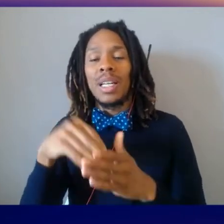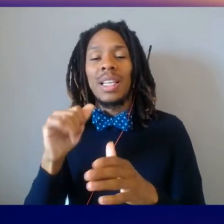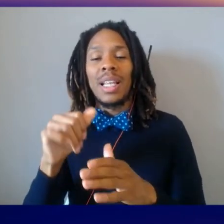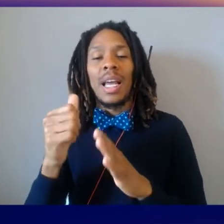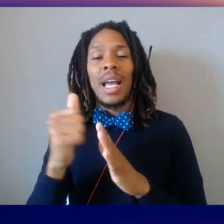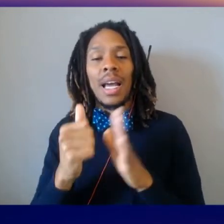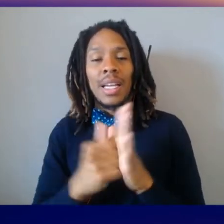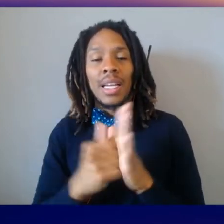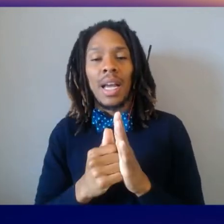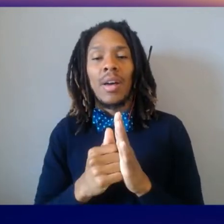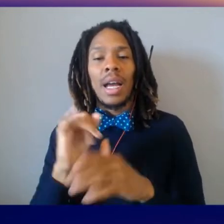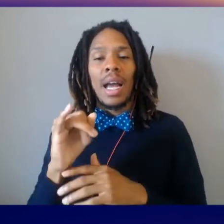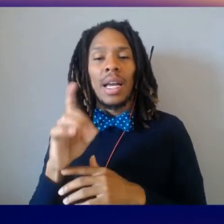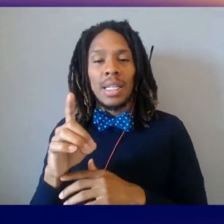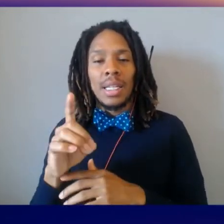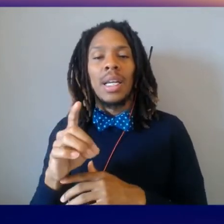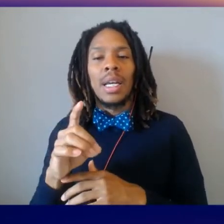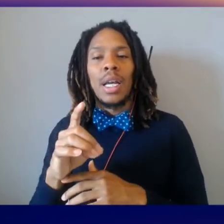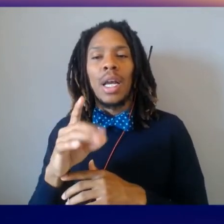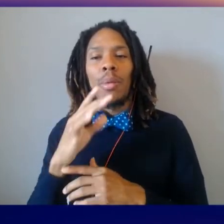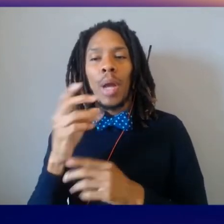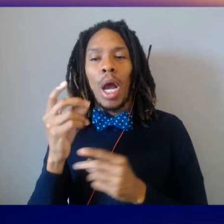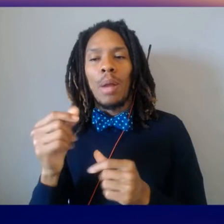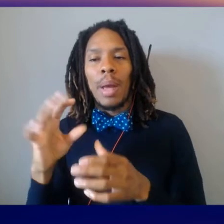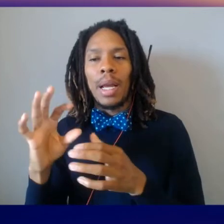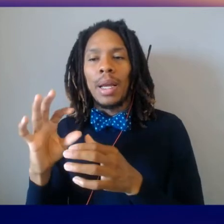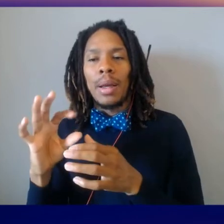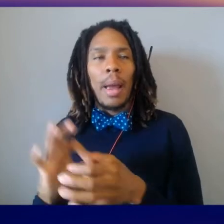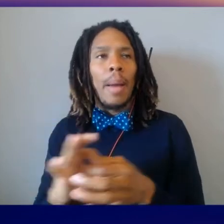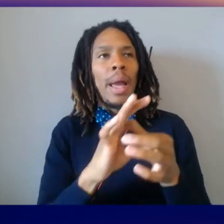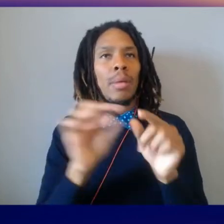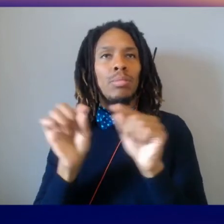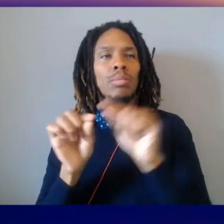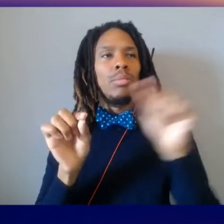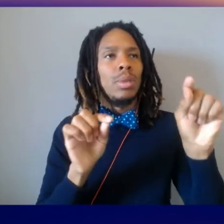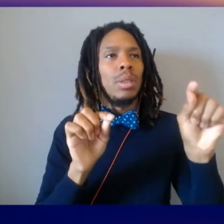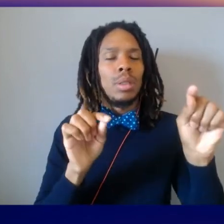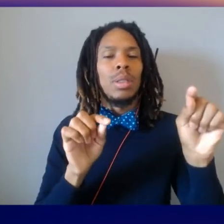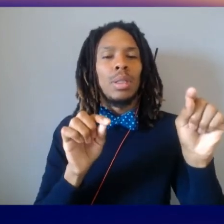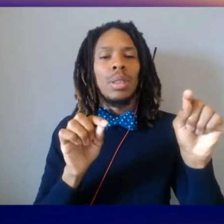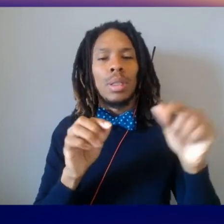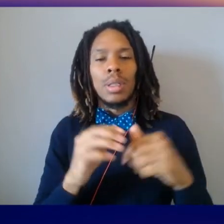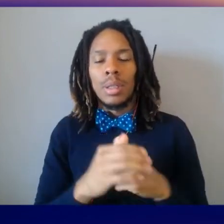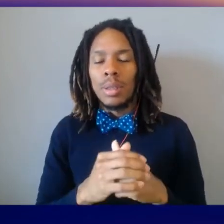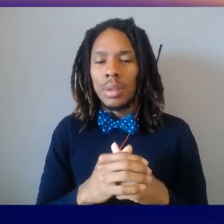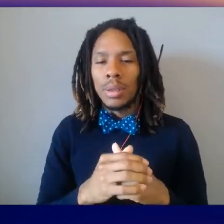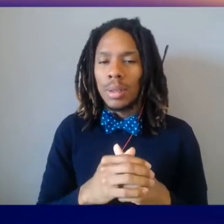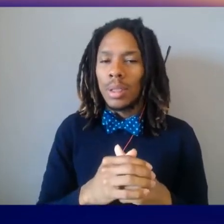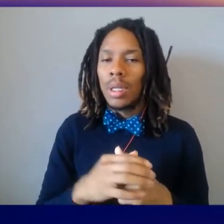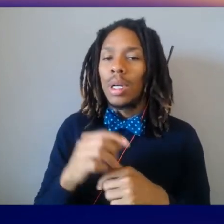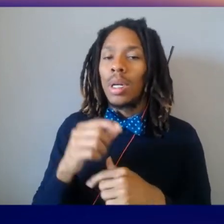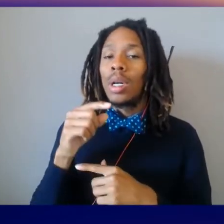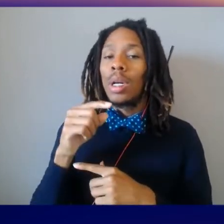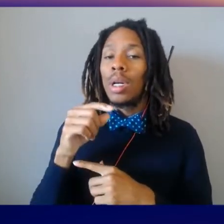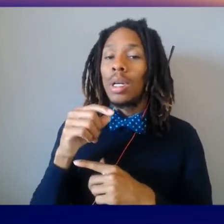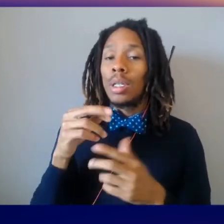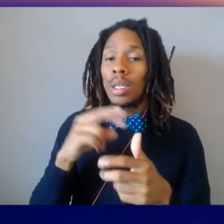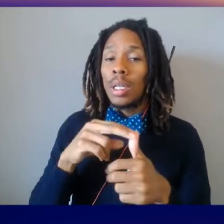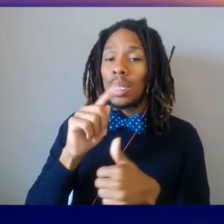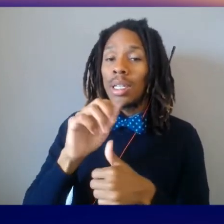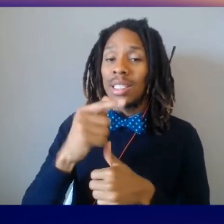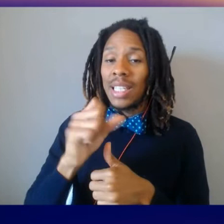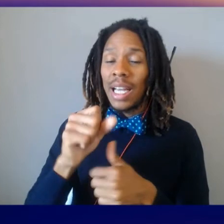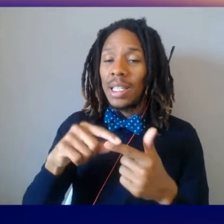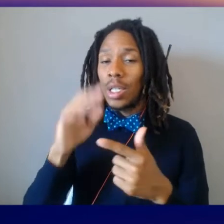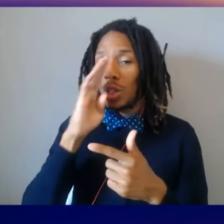automatically be mapped to an external segment. Okay. So different ways of associating VPCs to your segments, either through tags, either directly, or